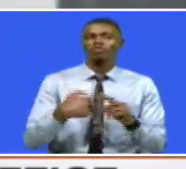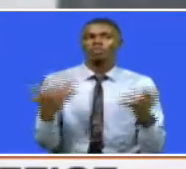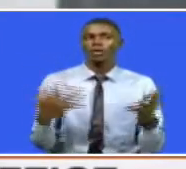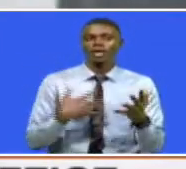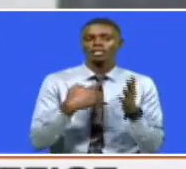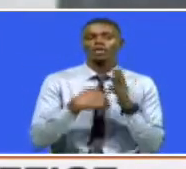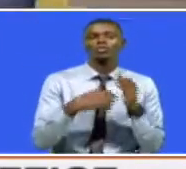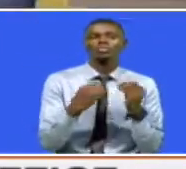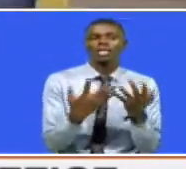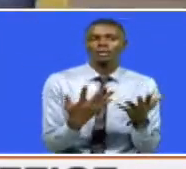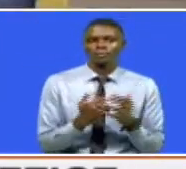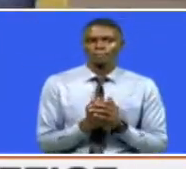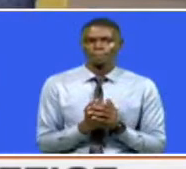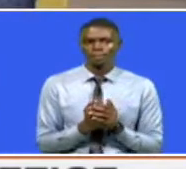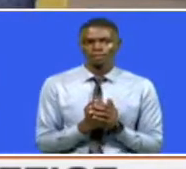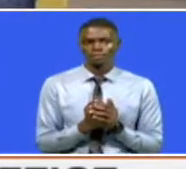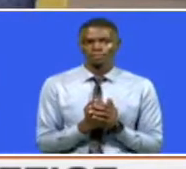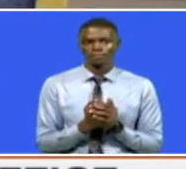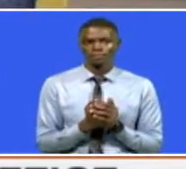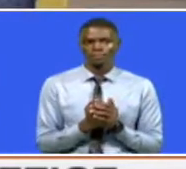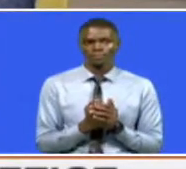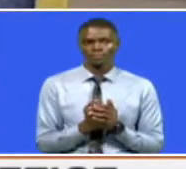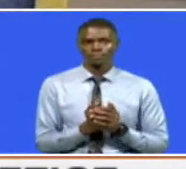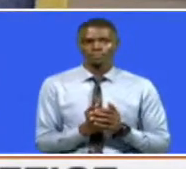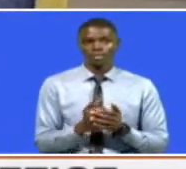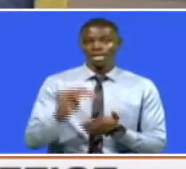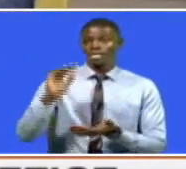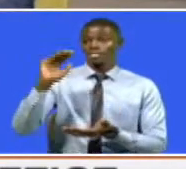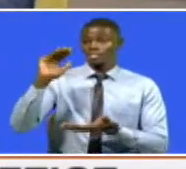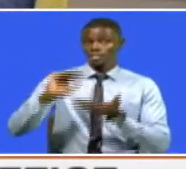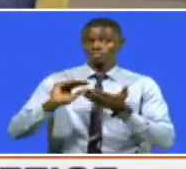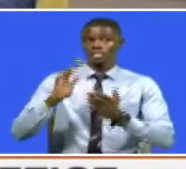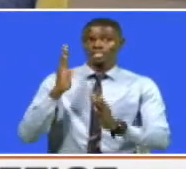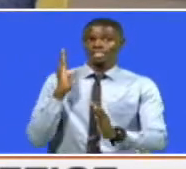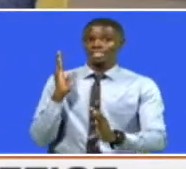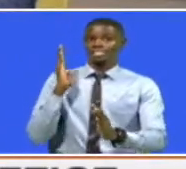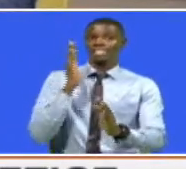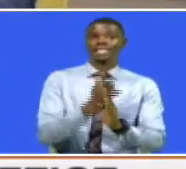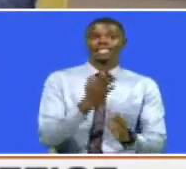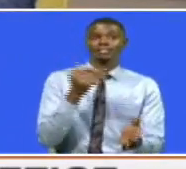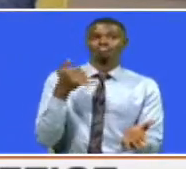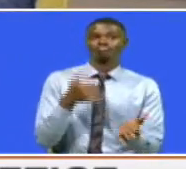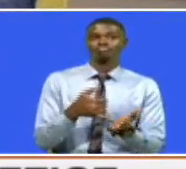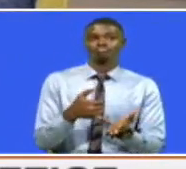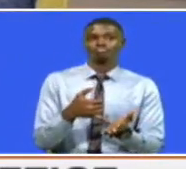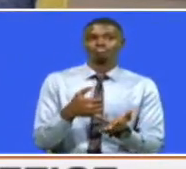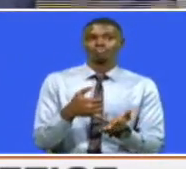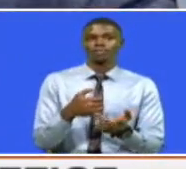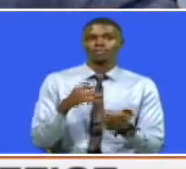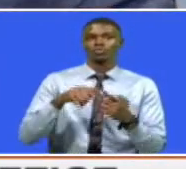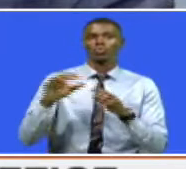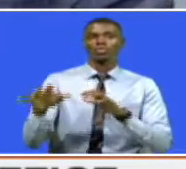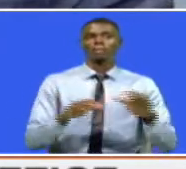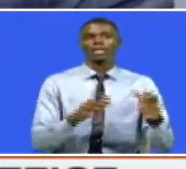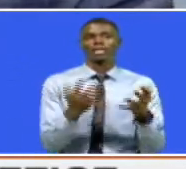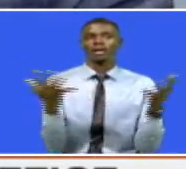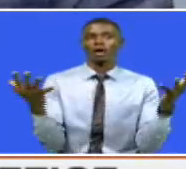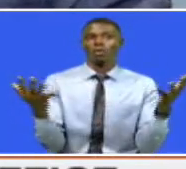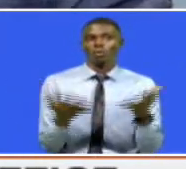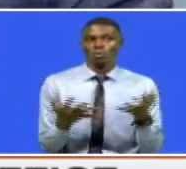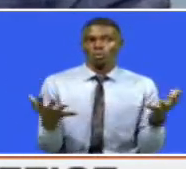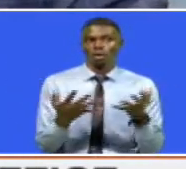costing? You see, subsidy is a direct interjection into the market where there are